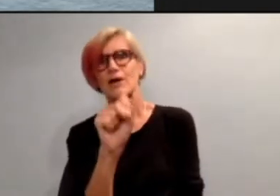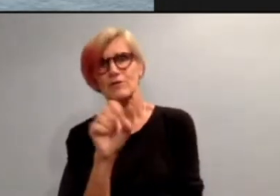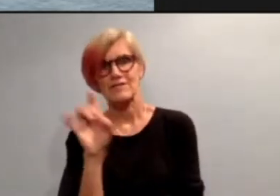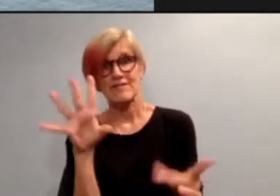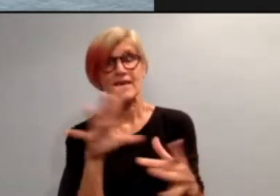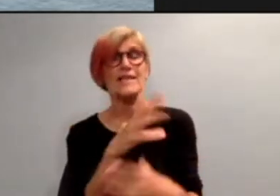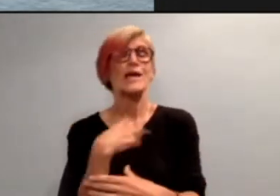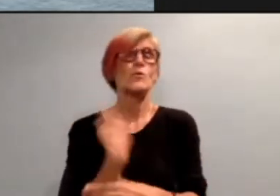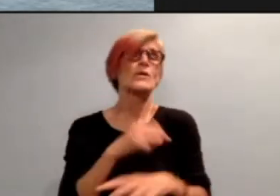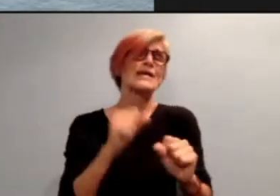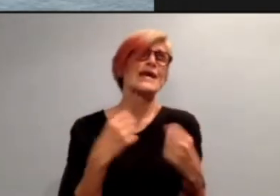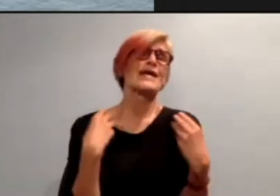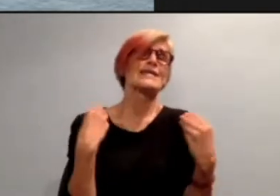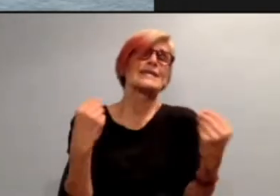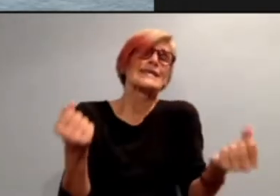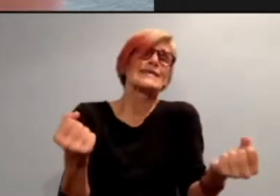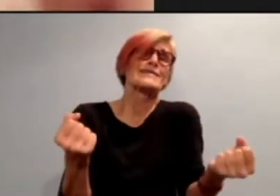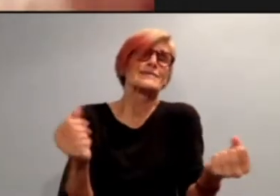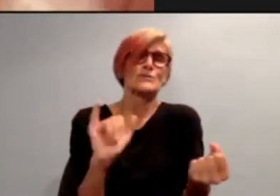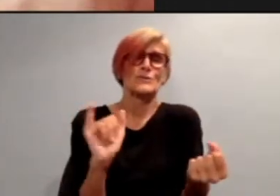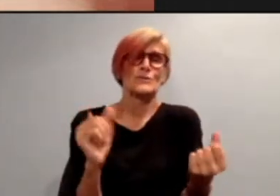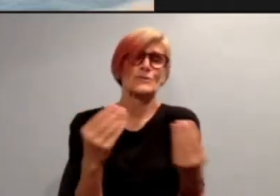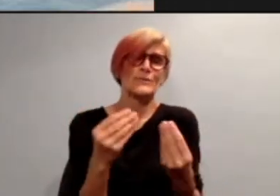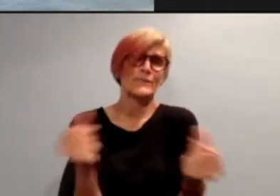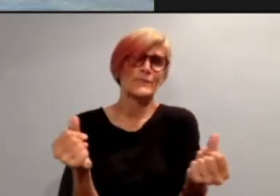as well. Thank you.